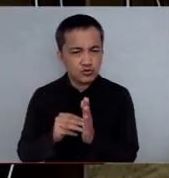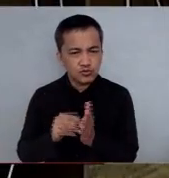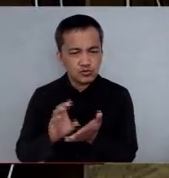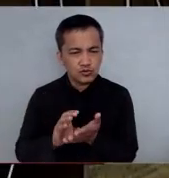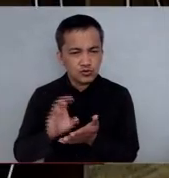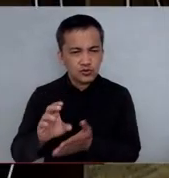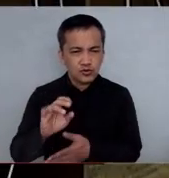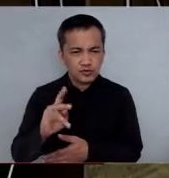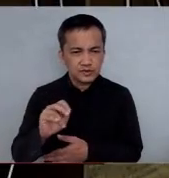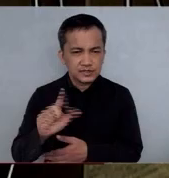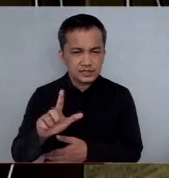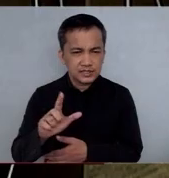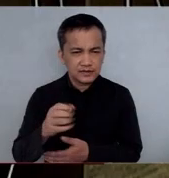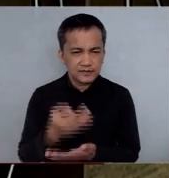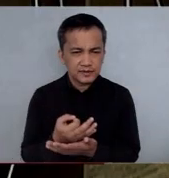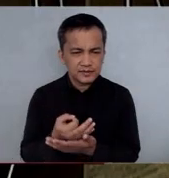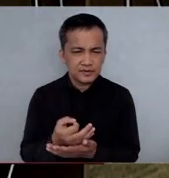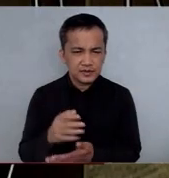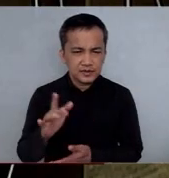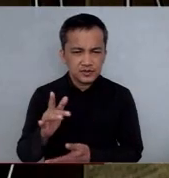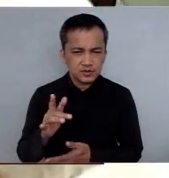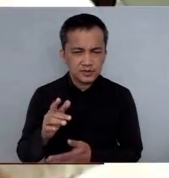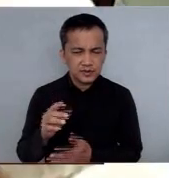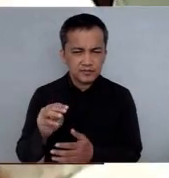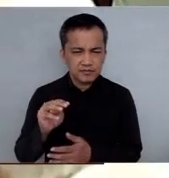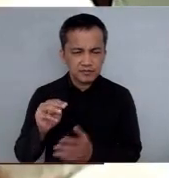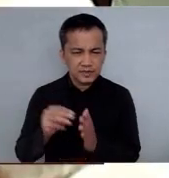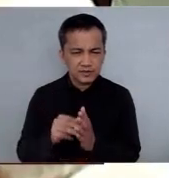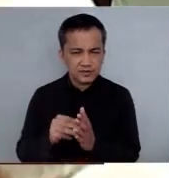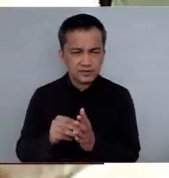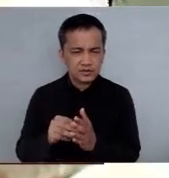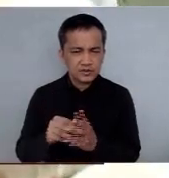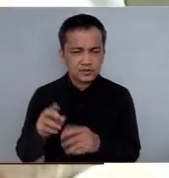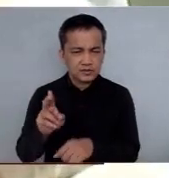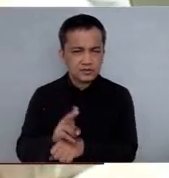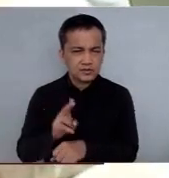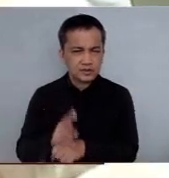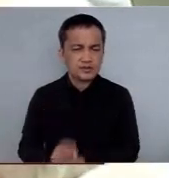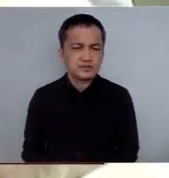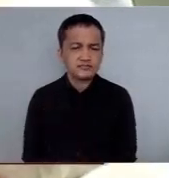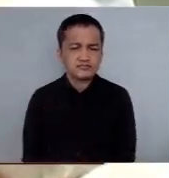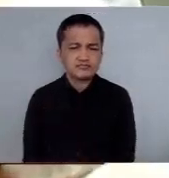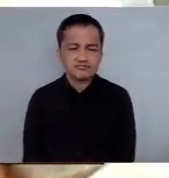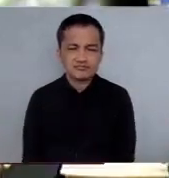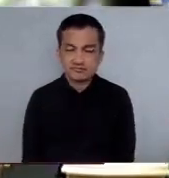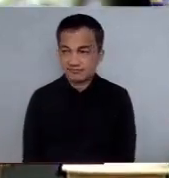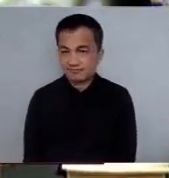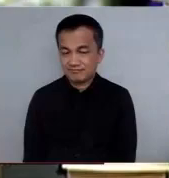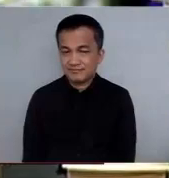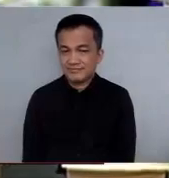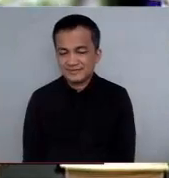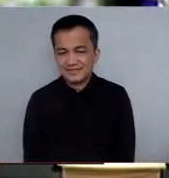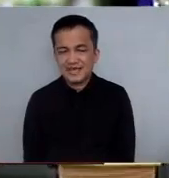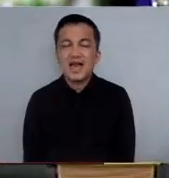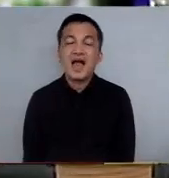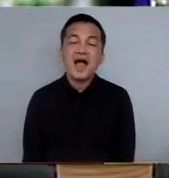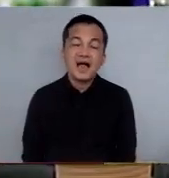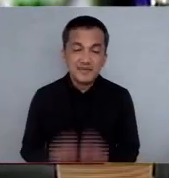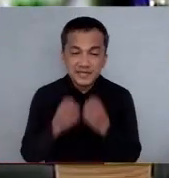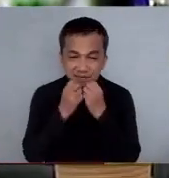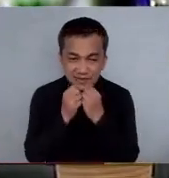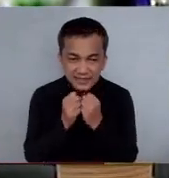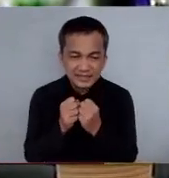confidential funds, pero 25 million pesos pa lang daw ang nagagamit nila. Ah, matipid pala sila. Their mandate